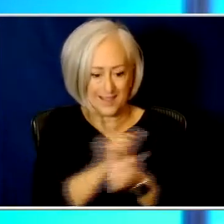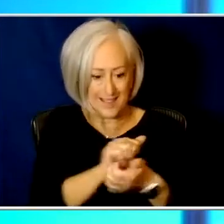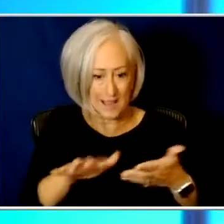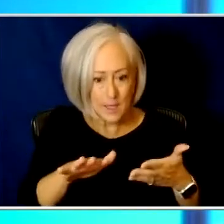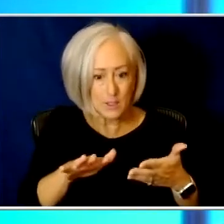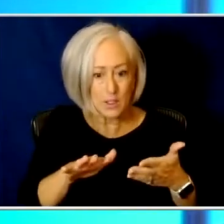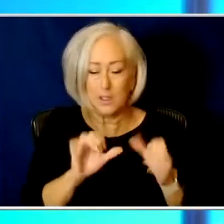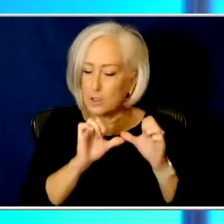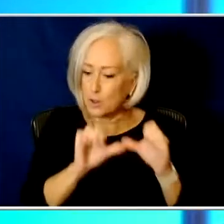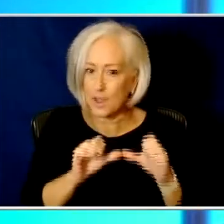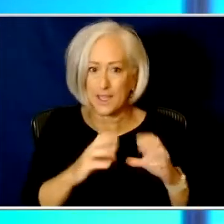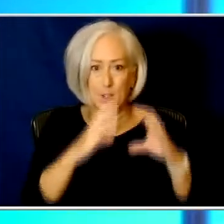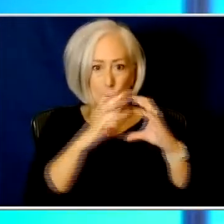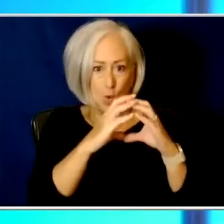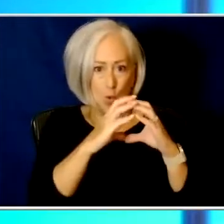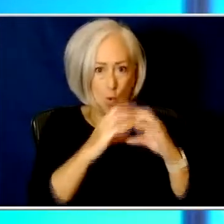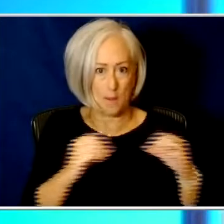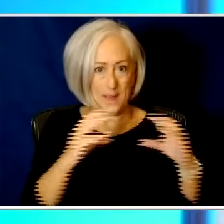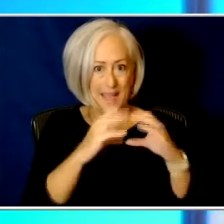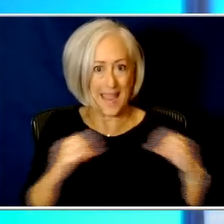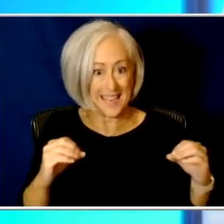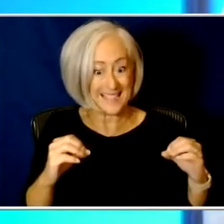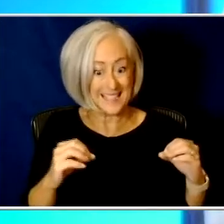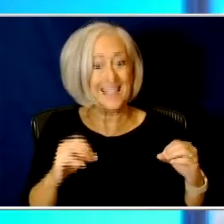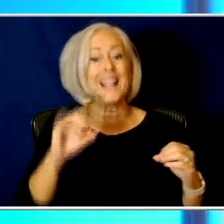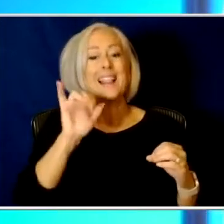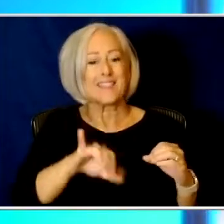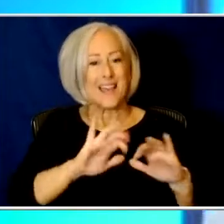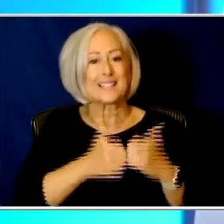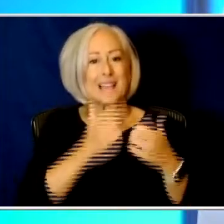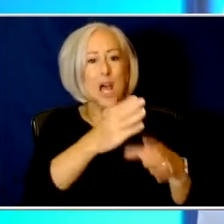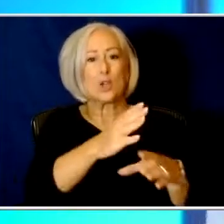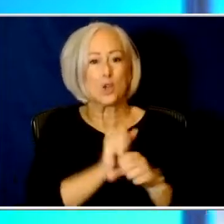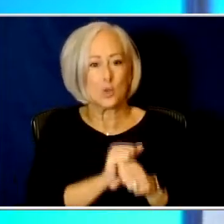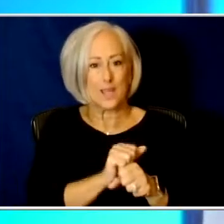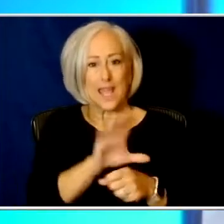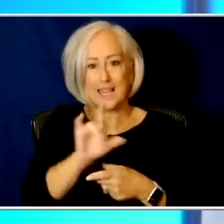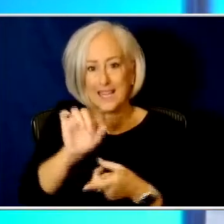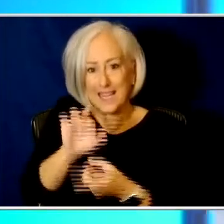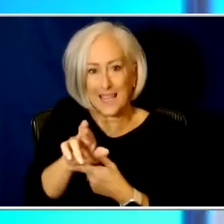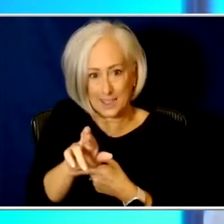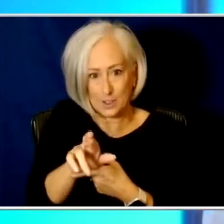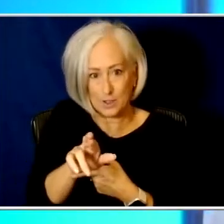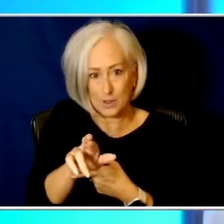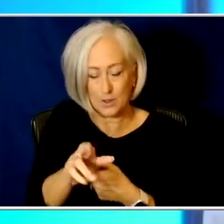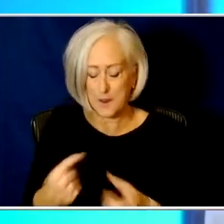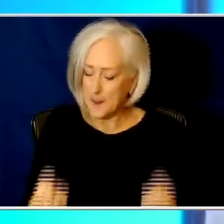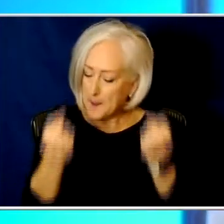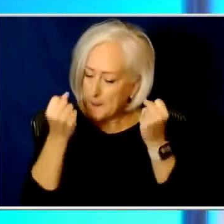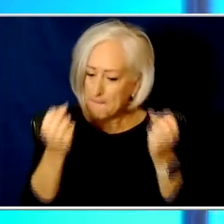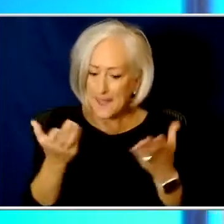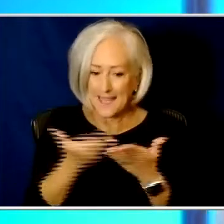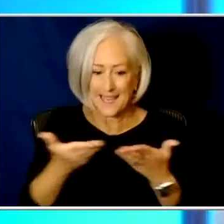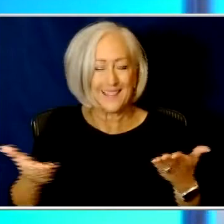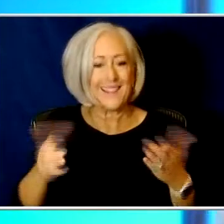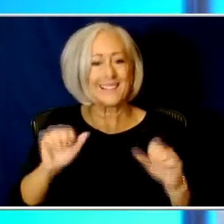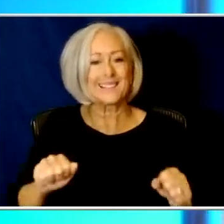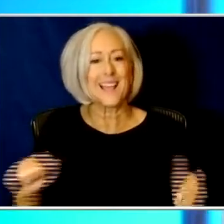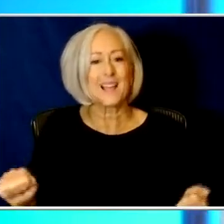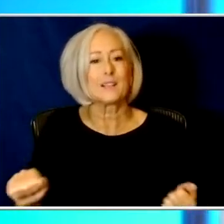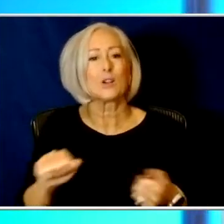how we have cancer. So the idea is that there are many things that can lead to DNA damage. We're exposed to